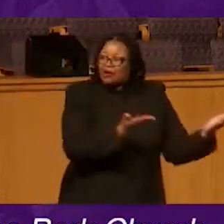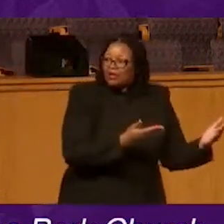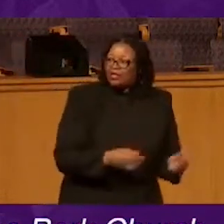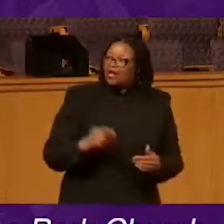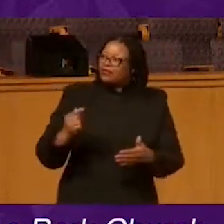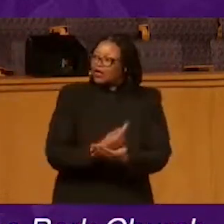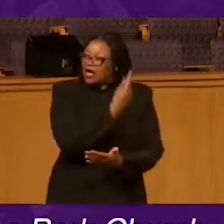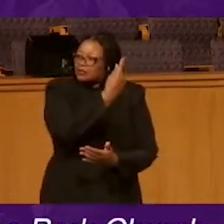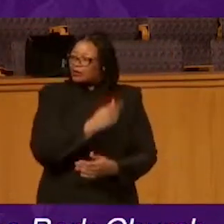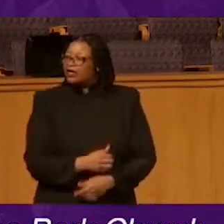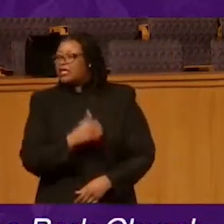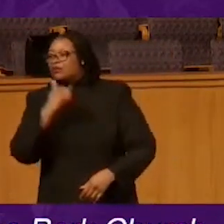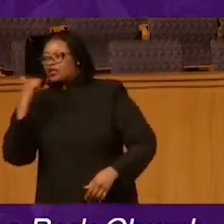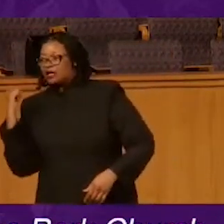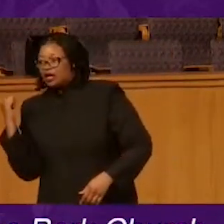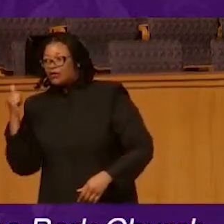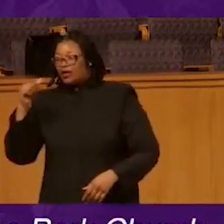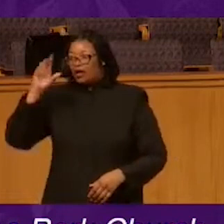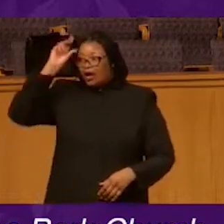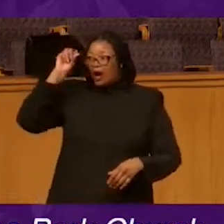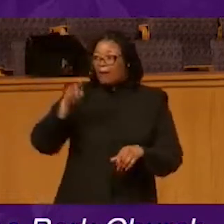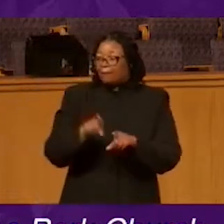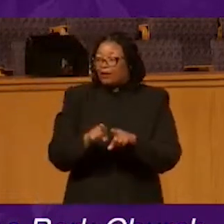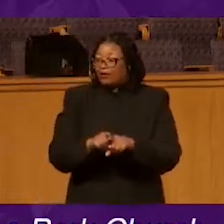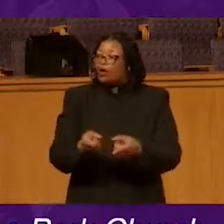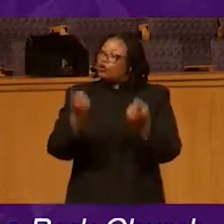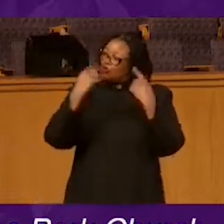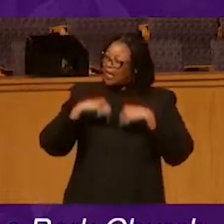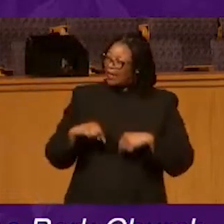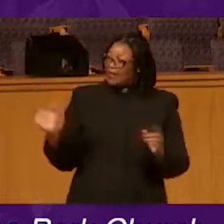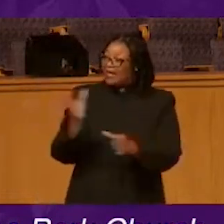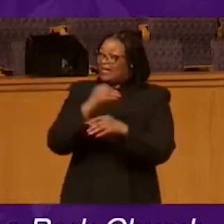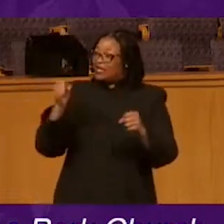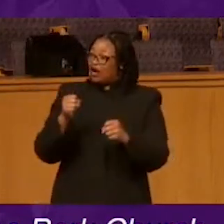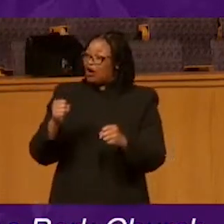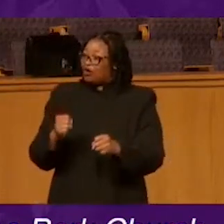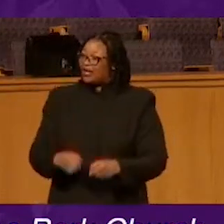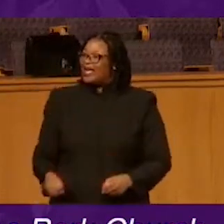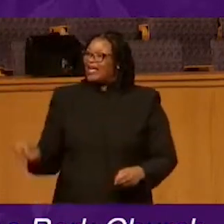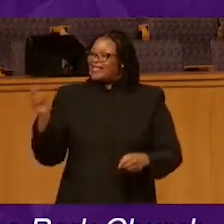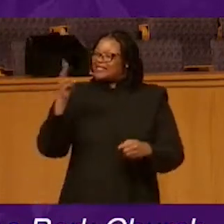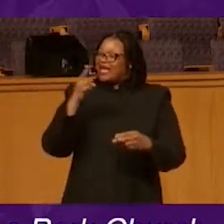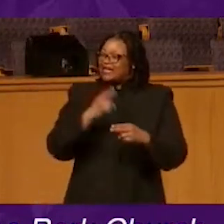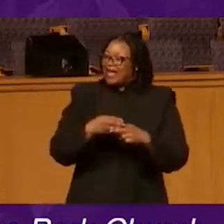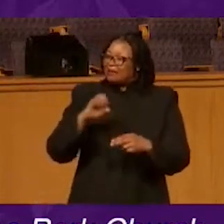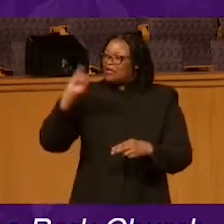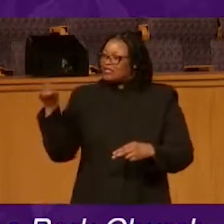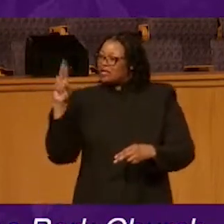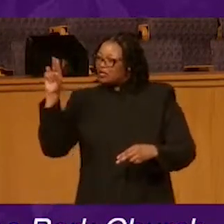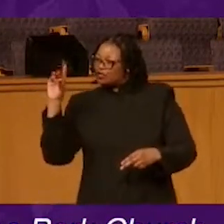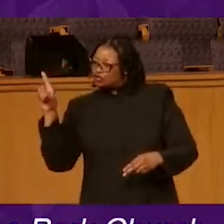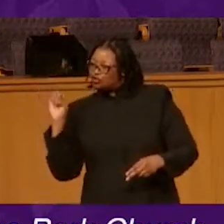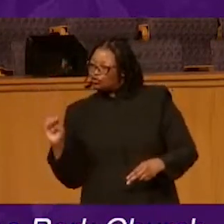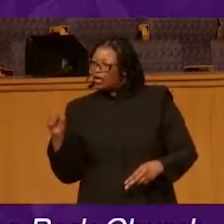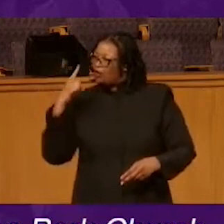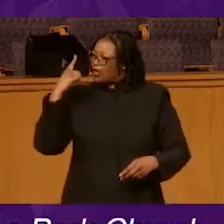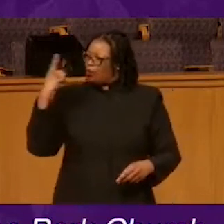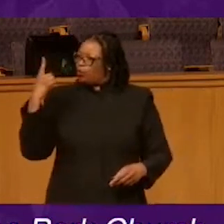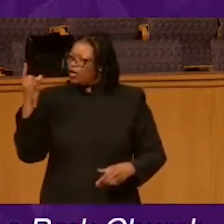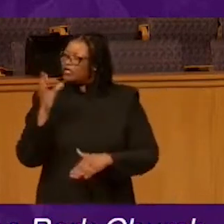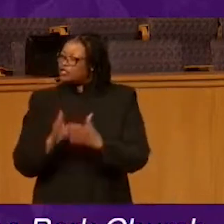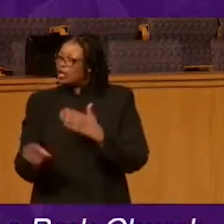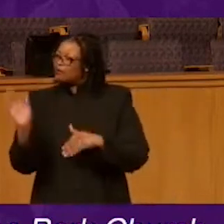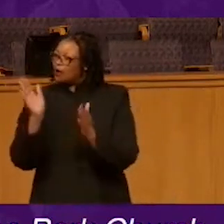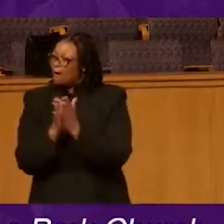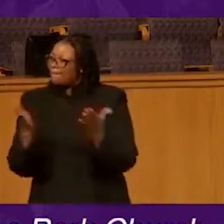there's another brother who came around, and he caught it. His name is Jude. And we get one chapter book in